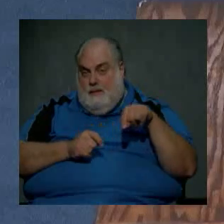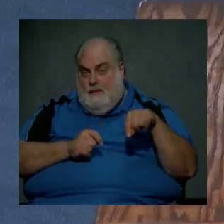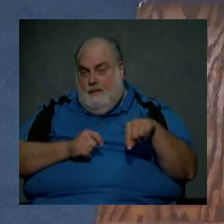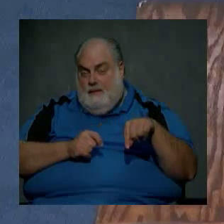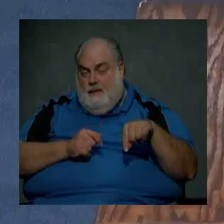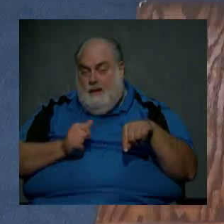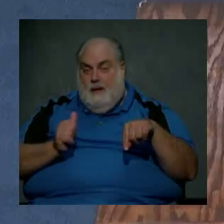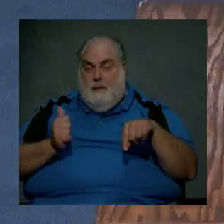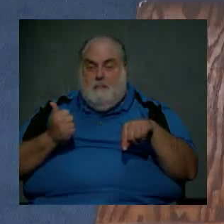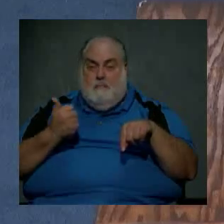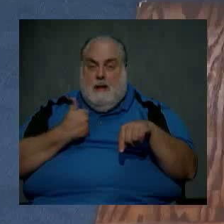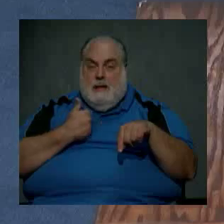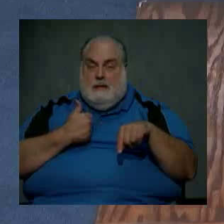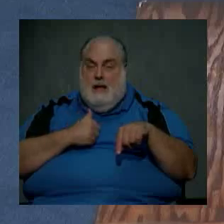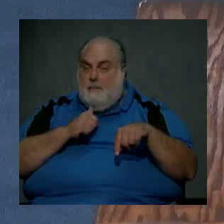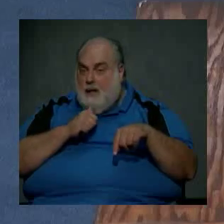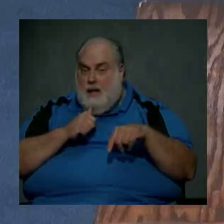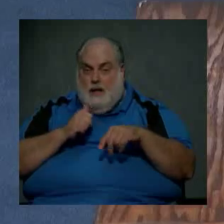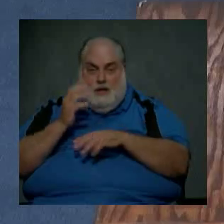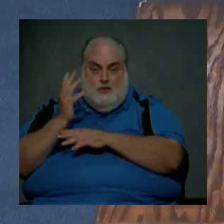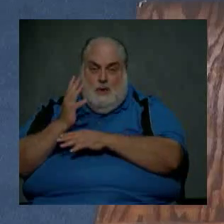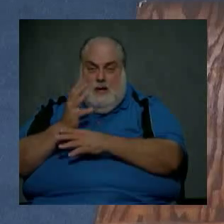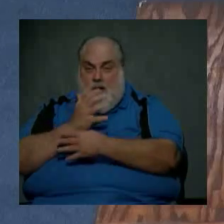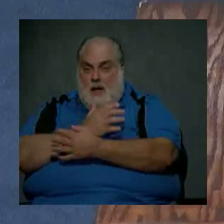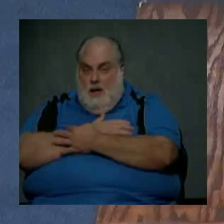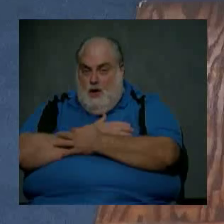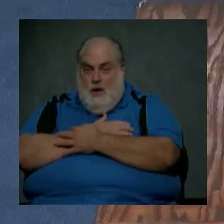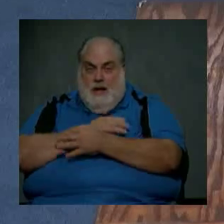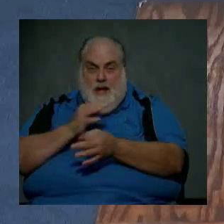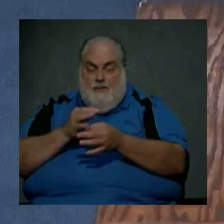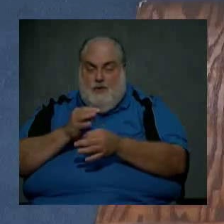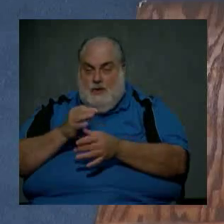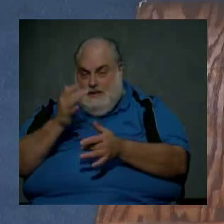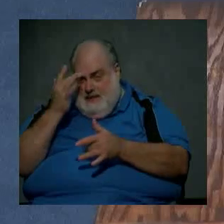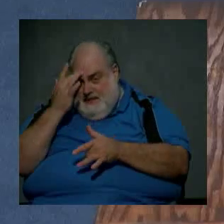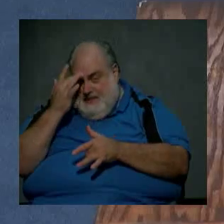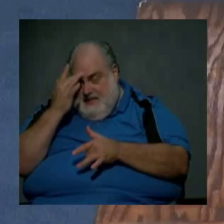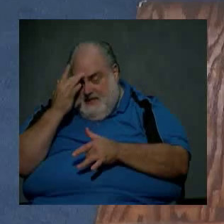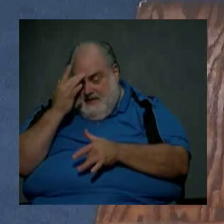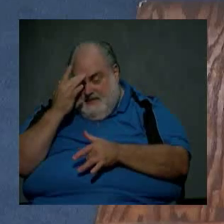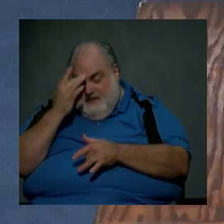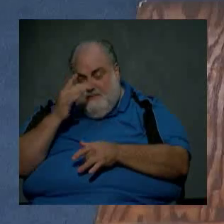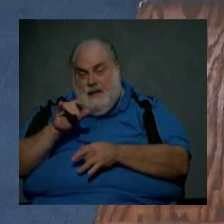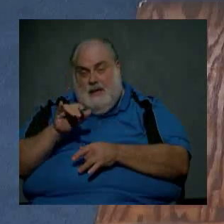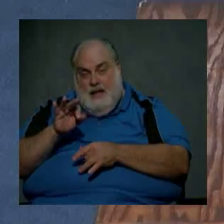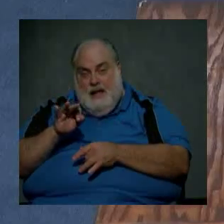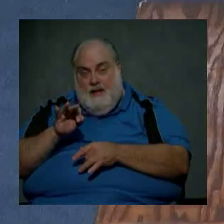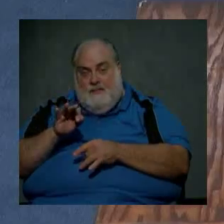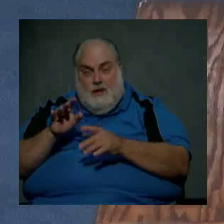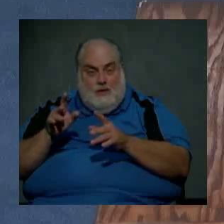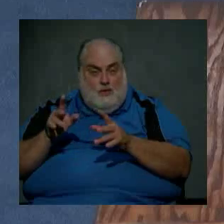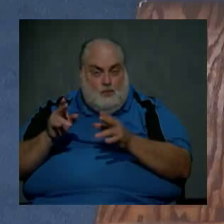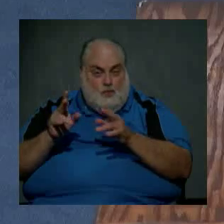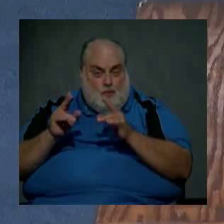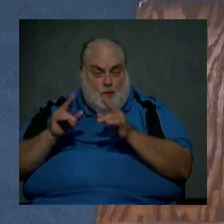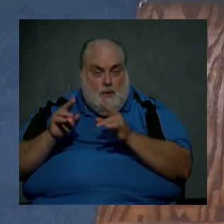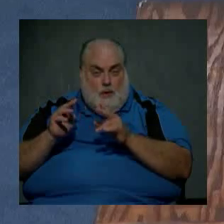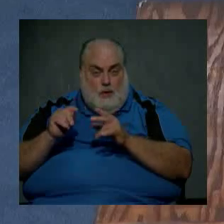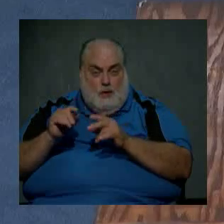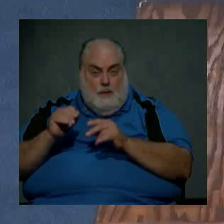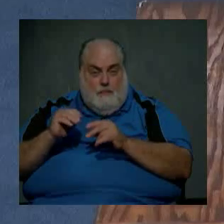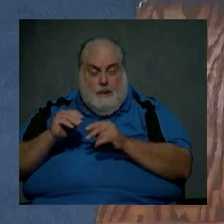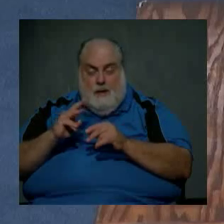not one to go hug these trees if they're diseased. It appears to me, though, if they were trimmed back and the